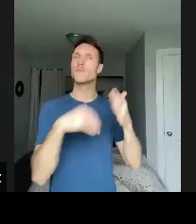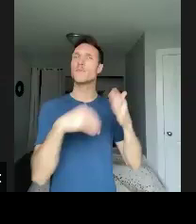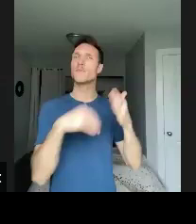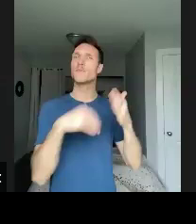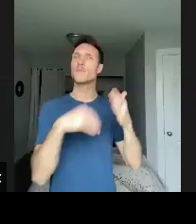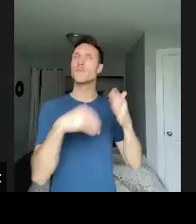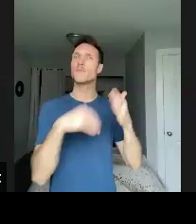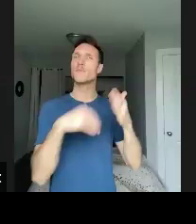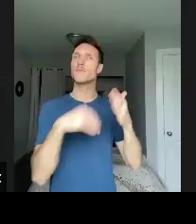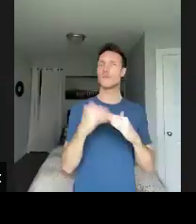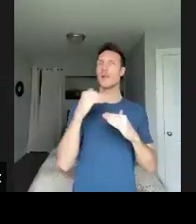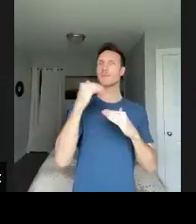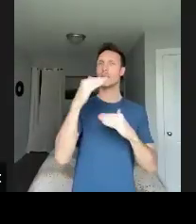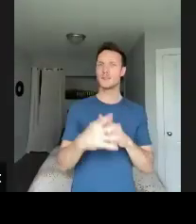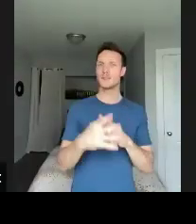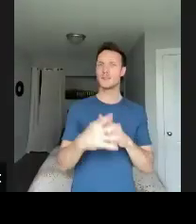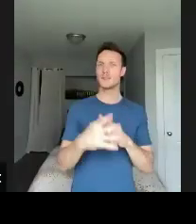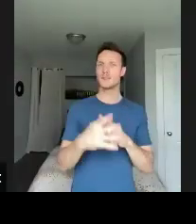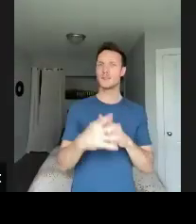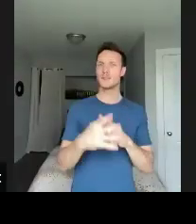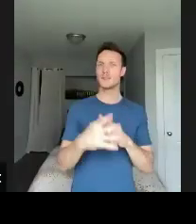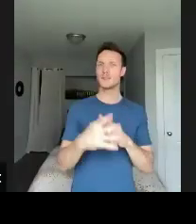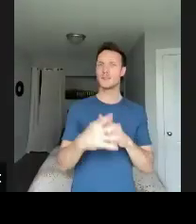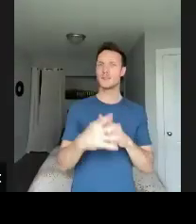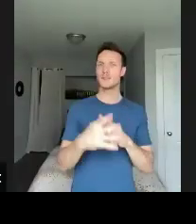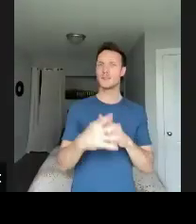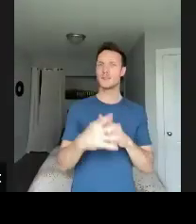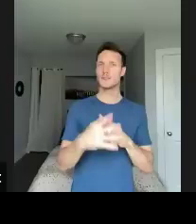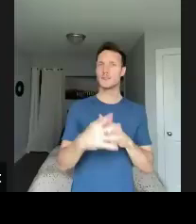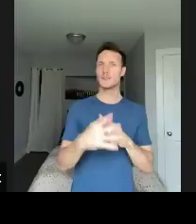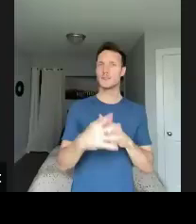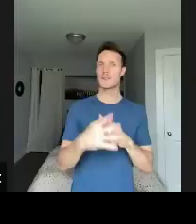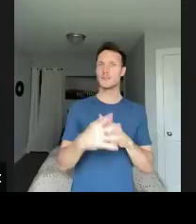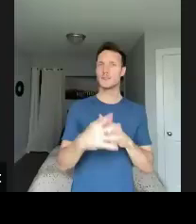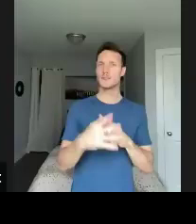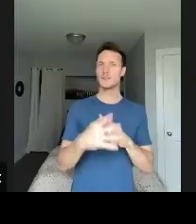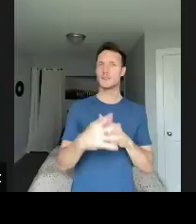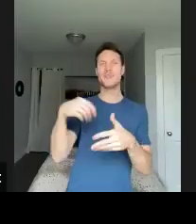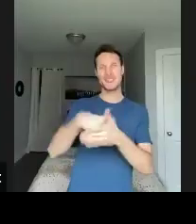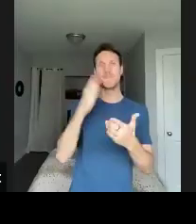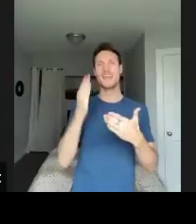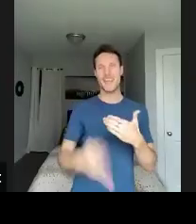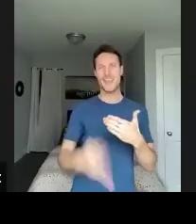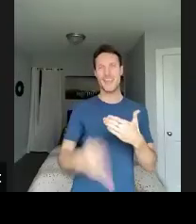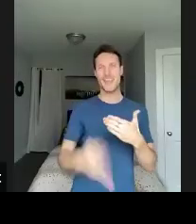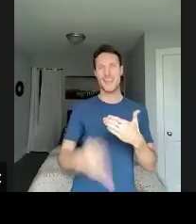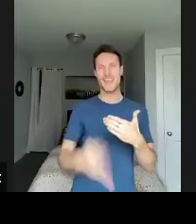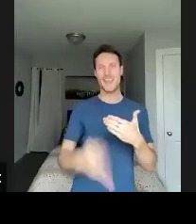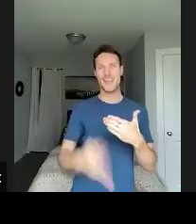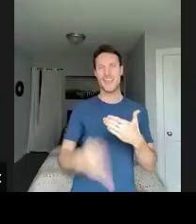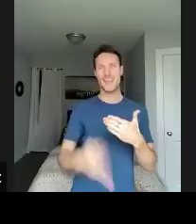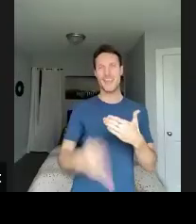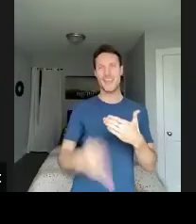through chat. But we do ask that you hold on to those questions until we get to that portion of our meeting